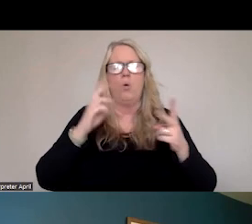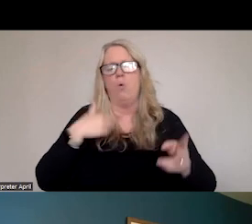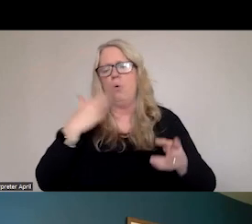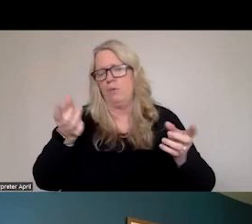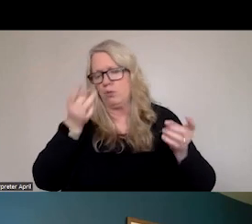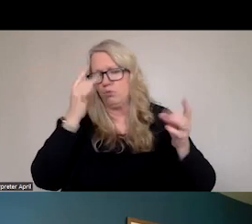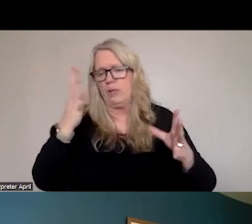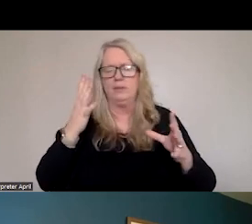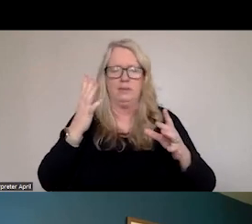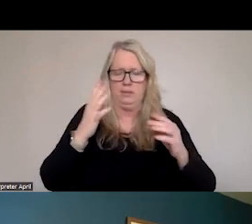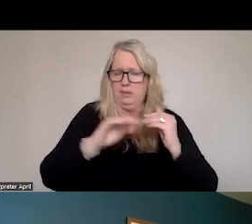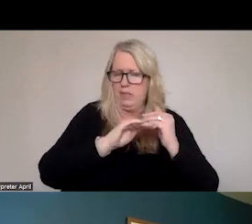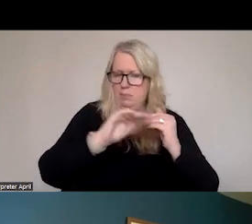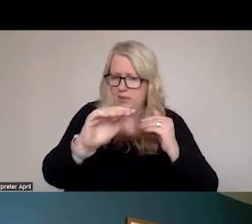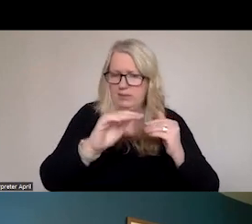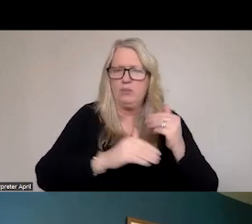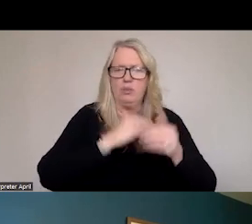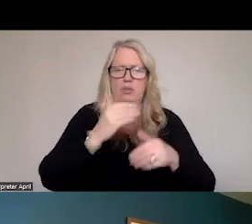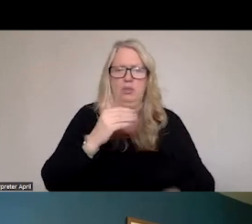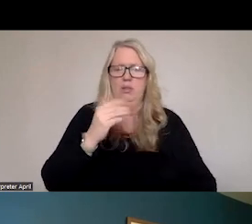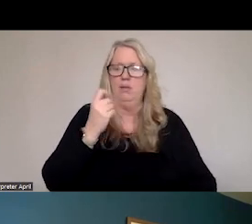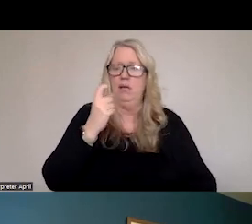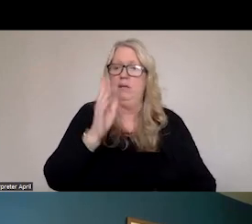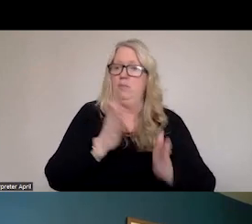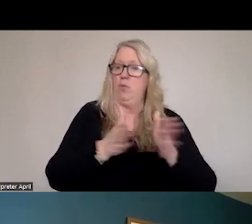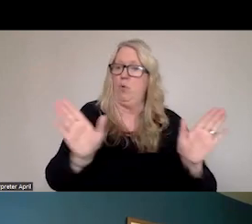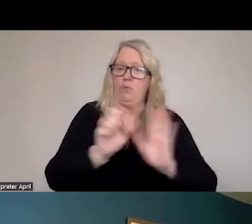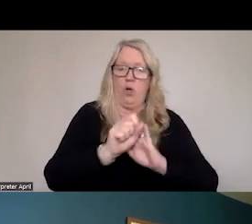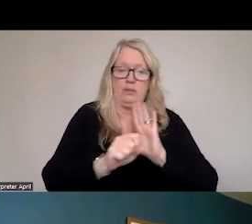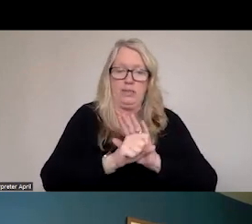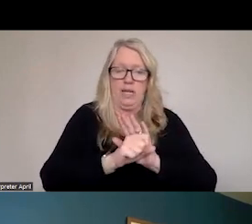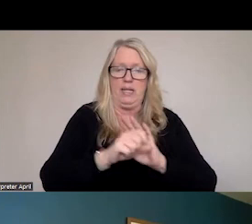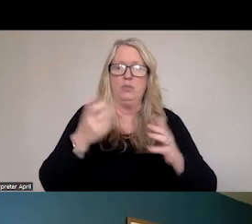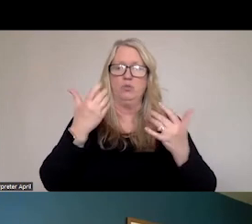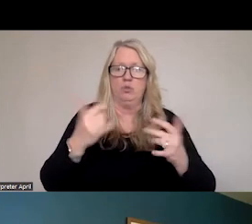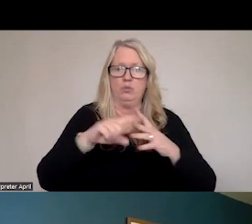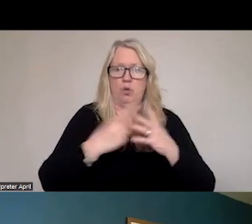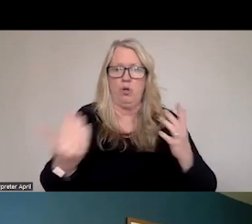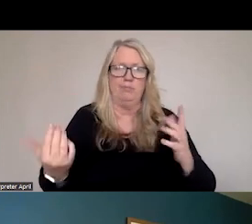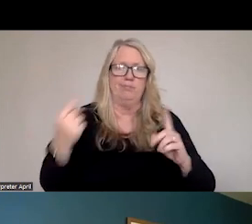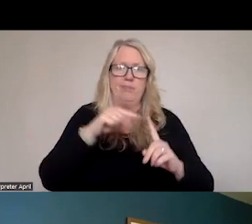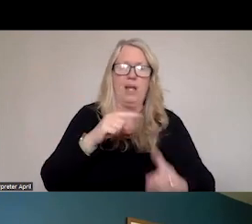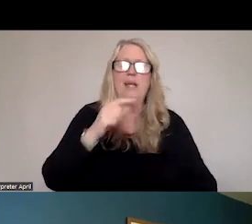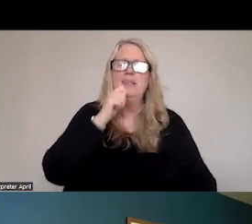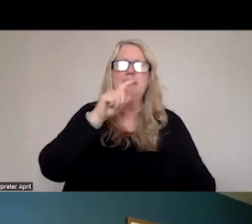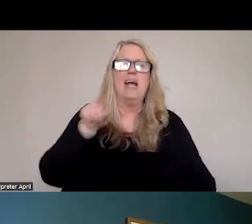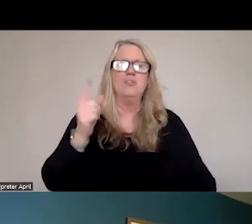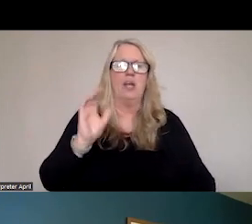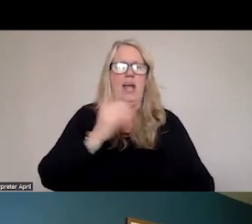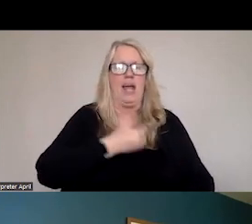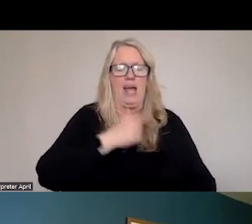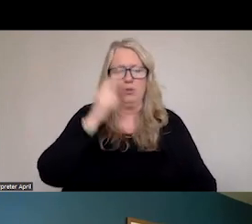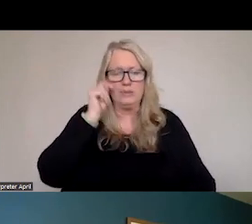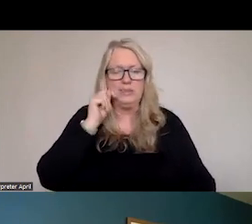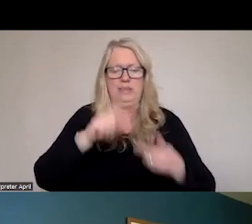services, that the states overall start reaching back, right? It's not just our teens and our young adults